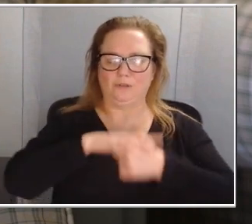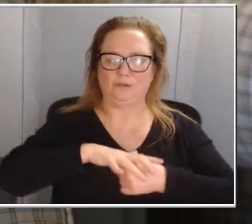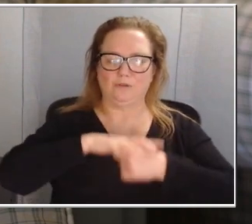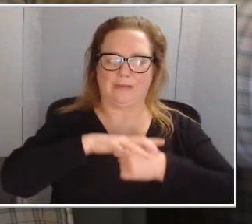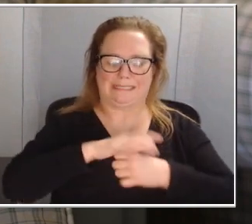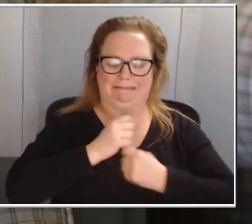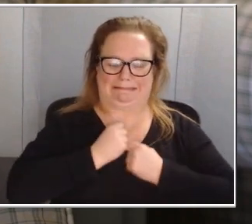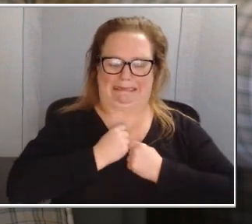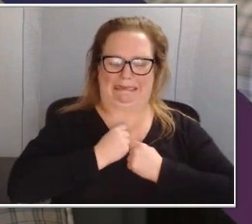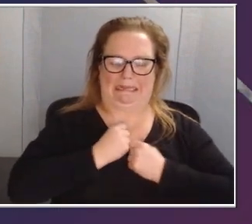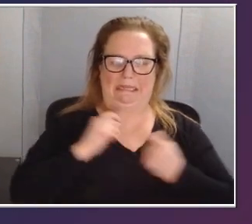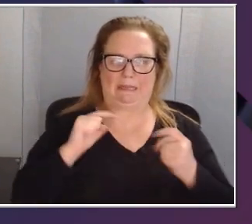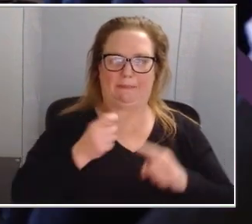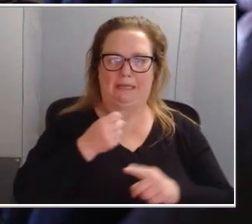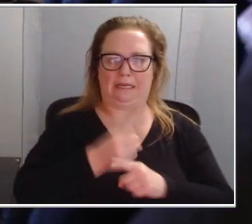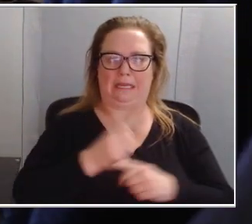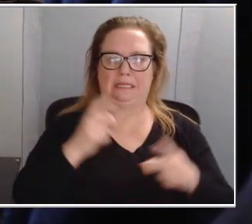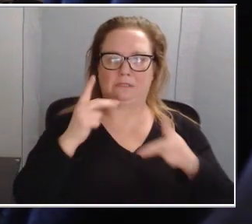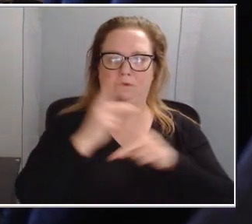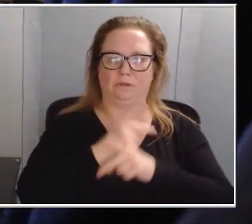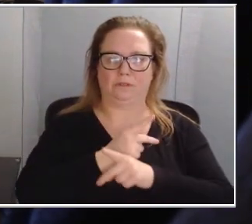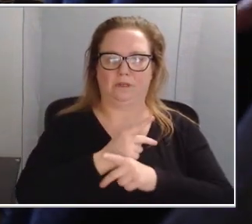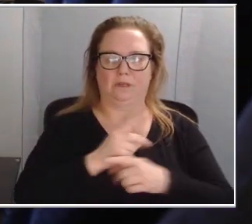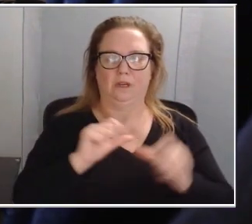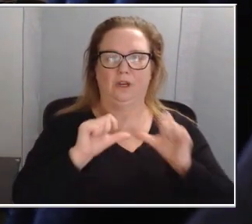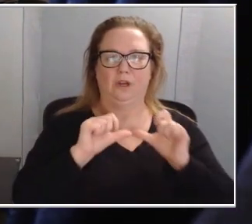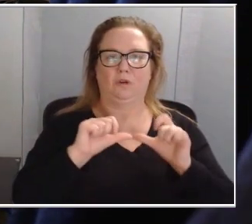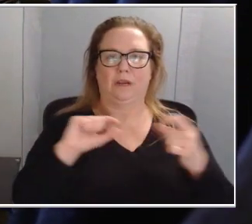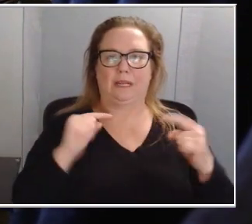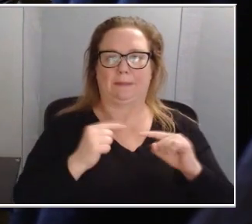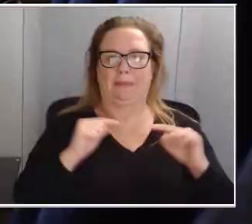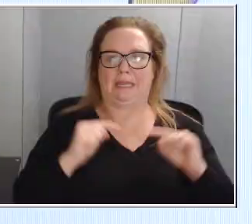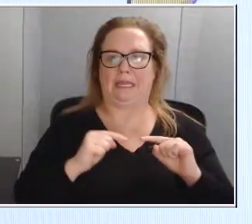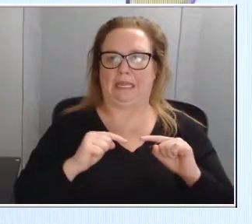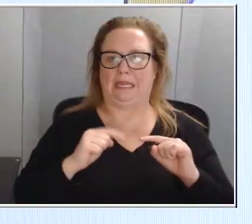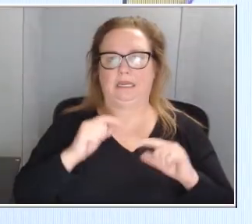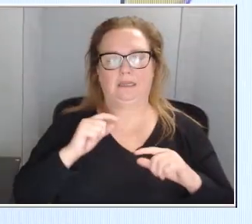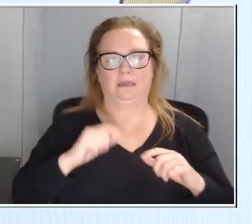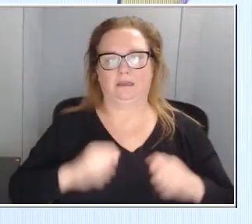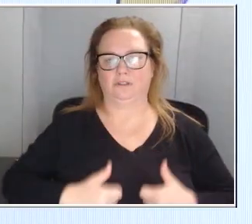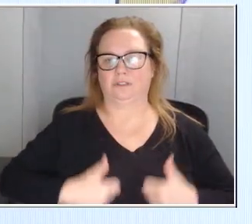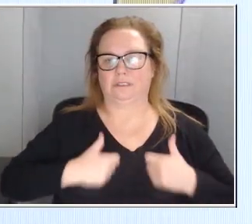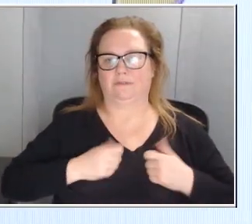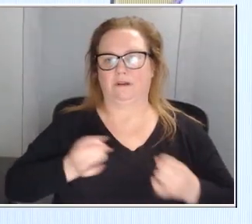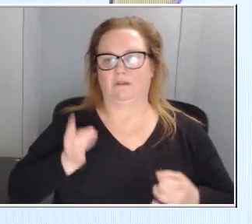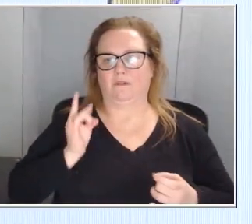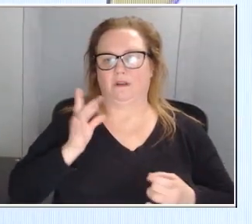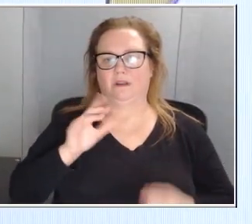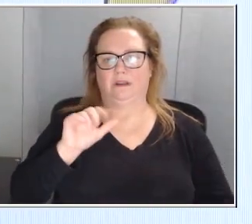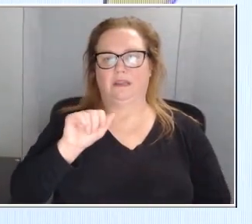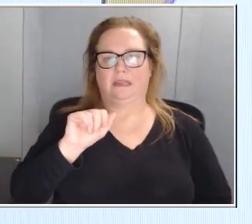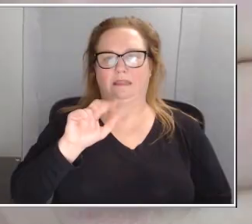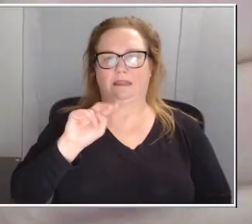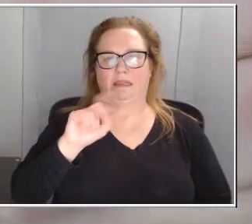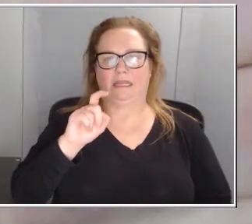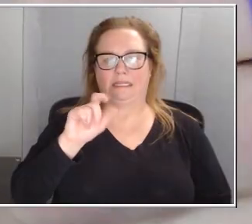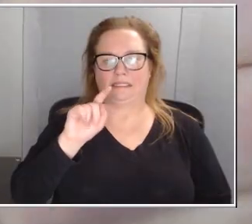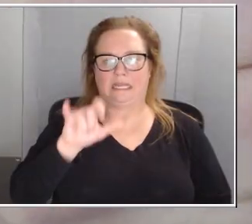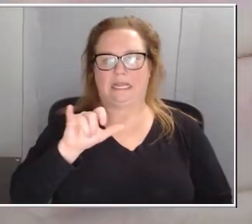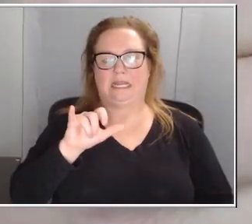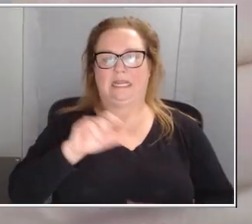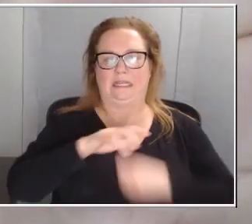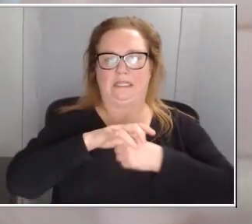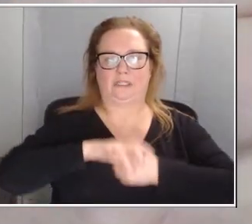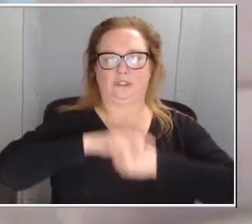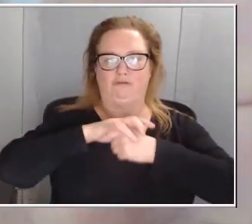and then the pain comes and it's worse. Chronic pain had her living in misery, and doctors say the anxiety and stress of it all put her at an